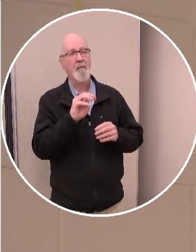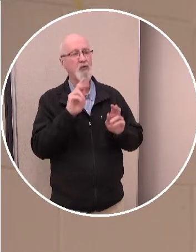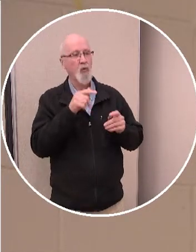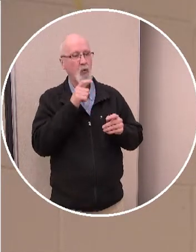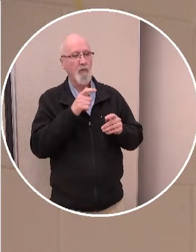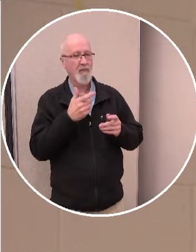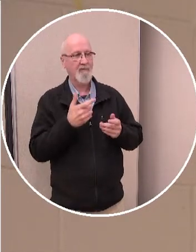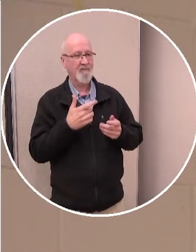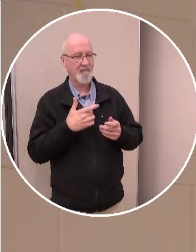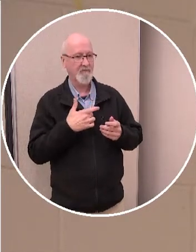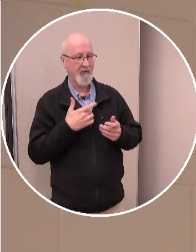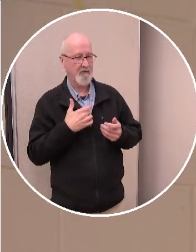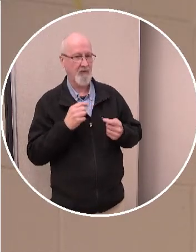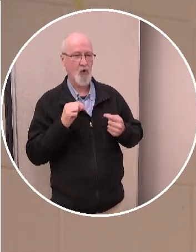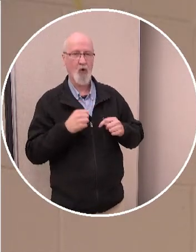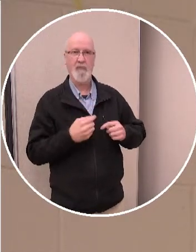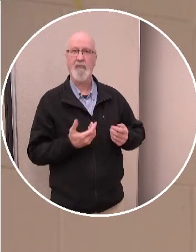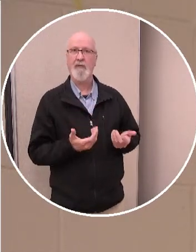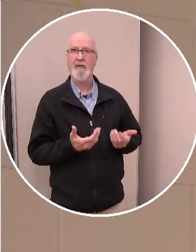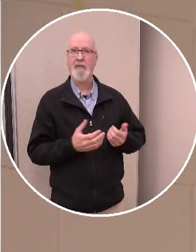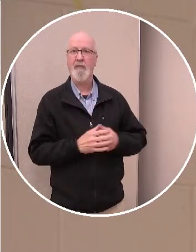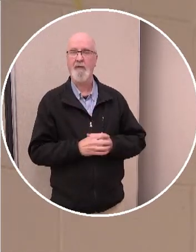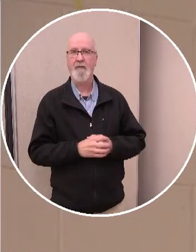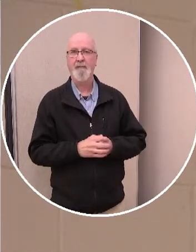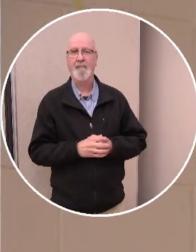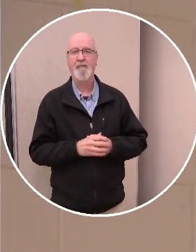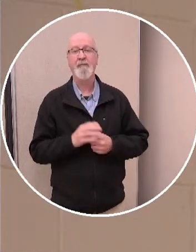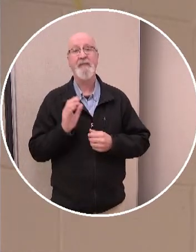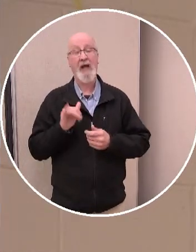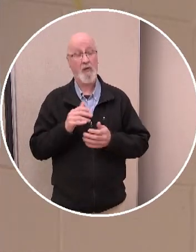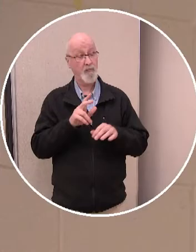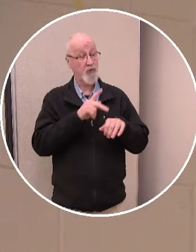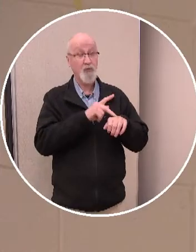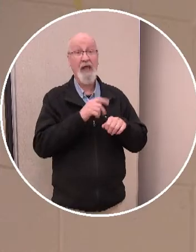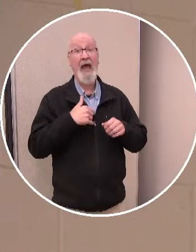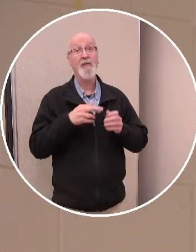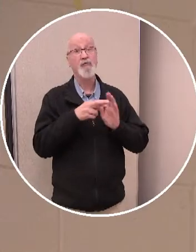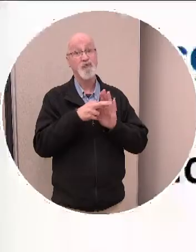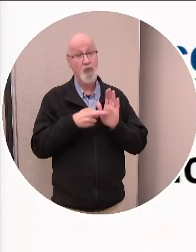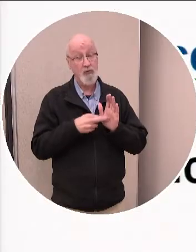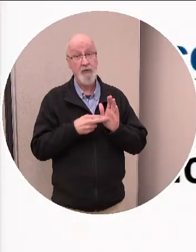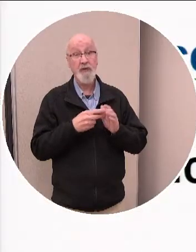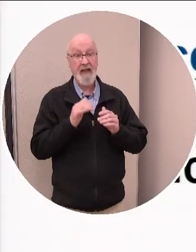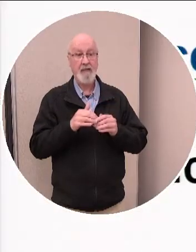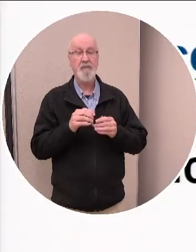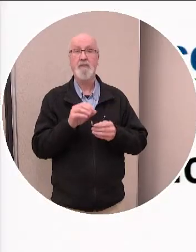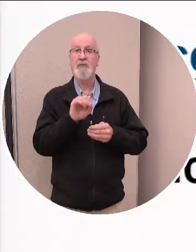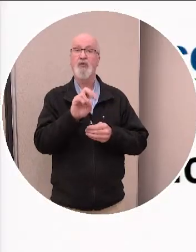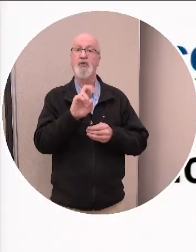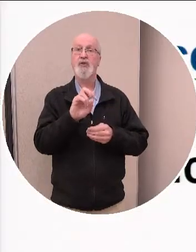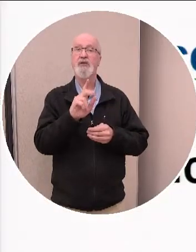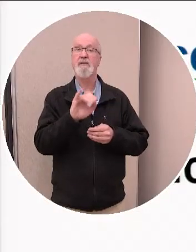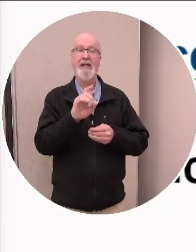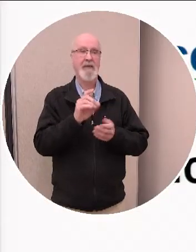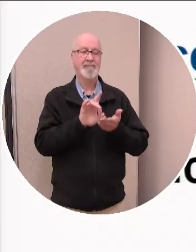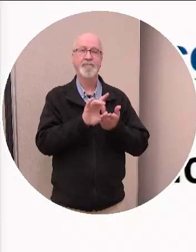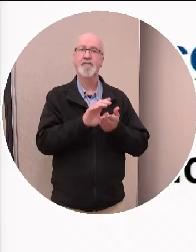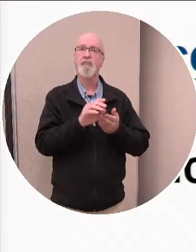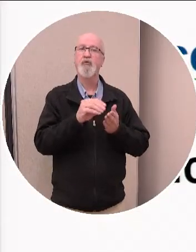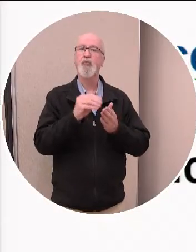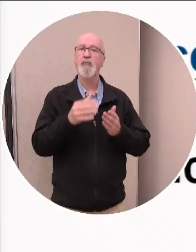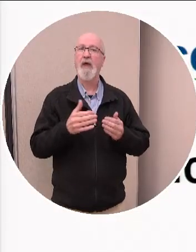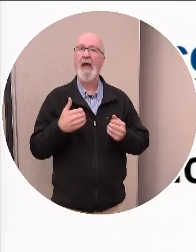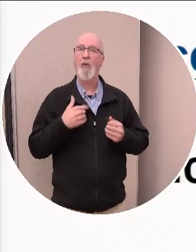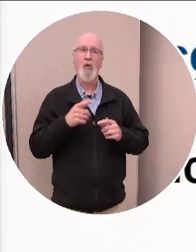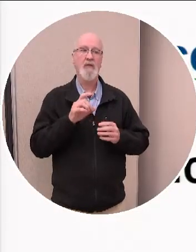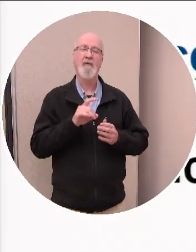Student suspensions, in accordance again with the Schools Act, principals have the authority to, of course, suspend a student from the school, and the district supports the suspension